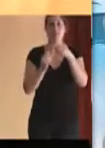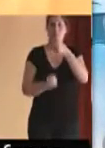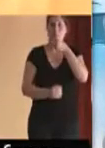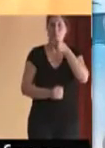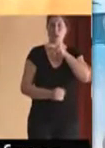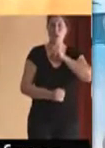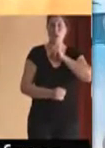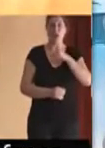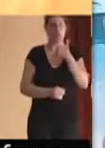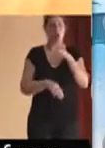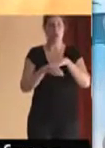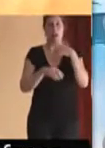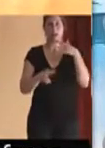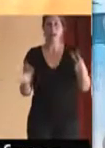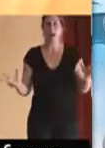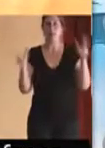very